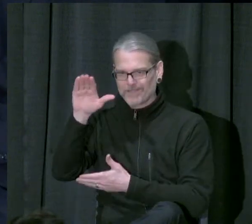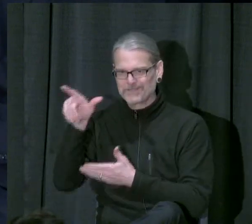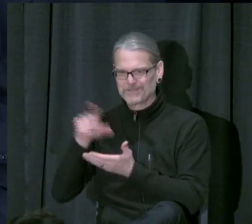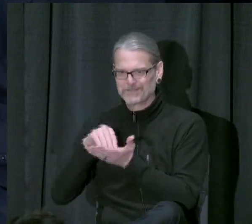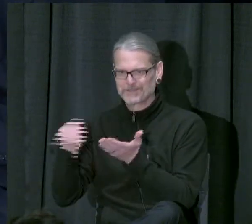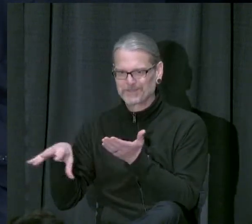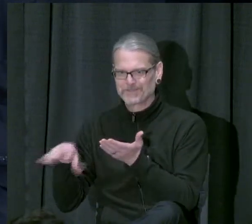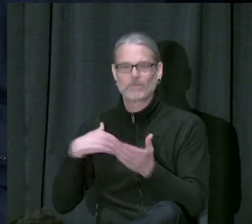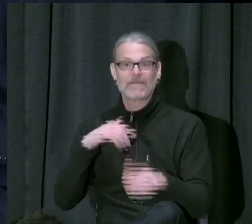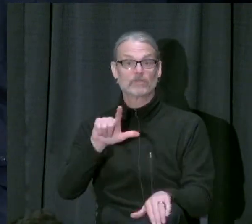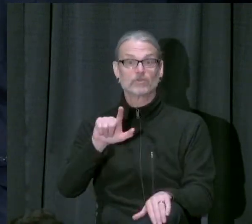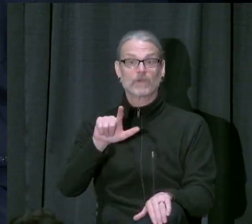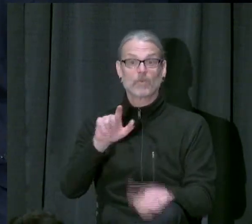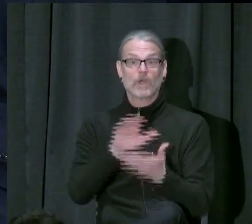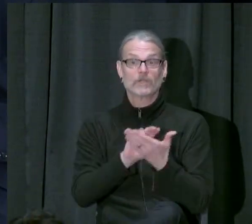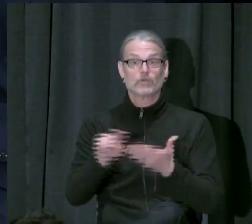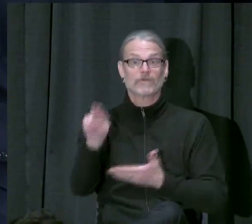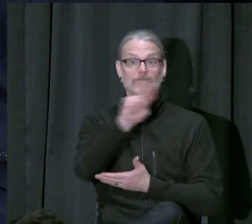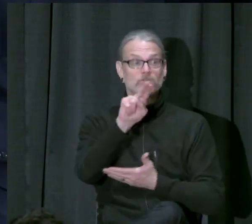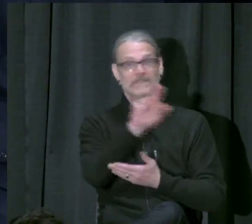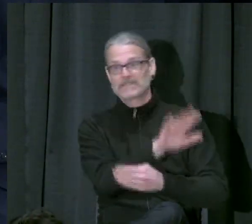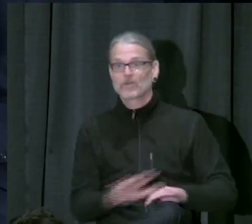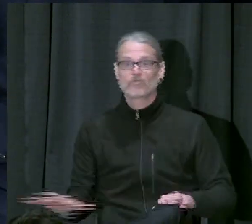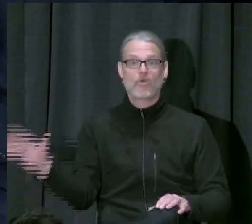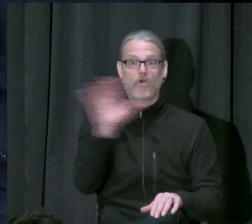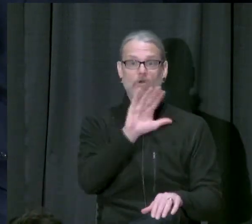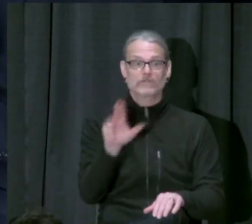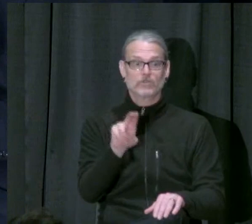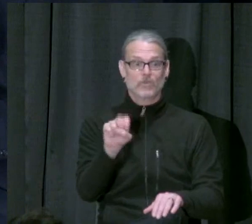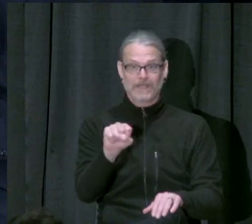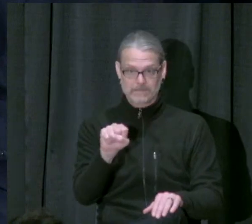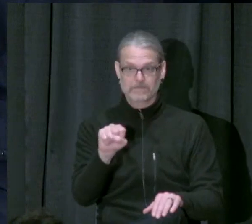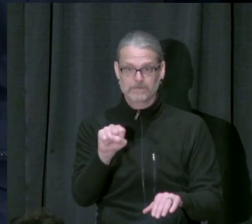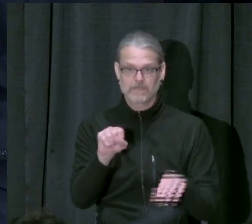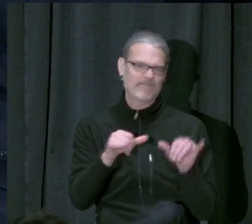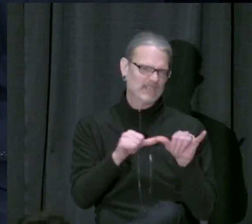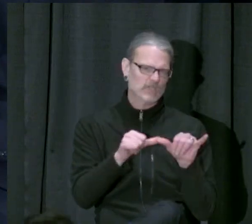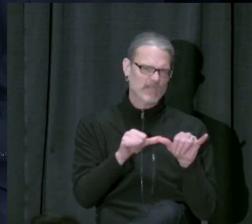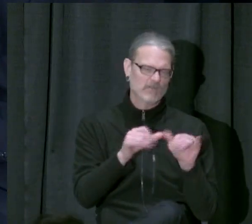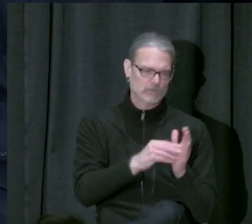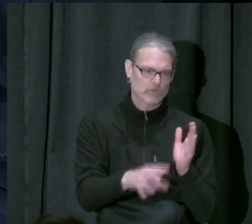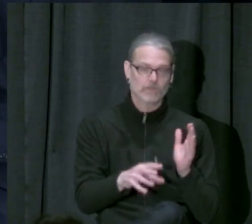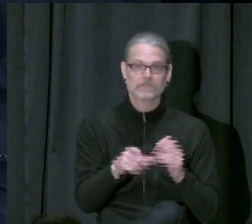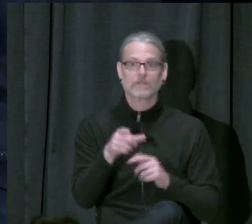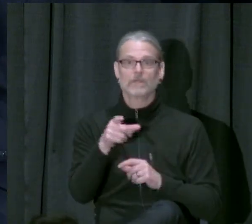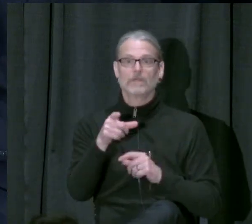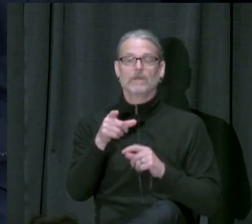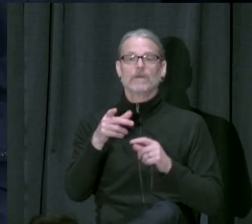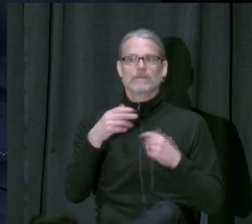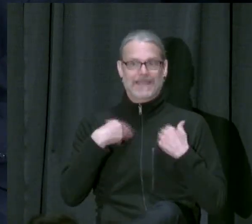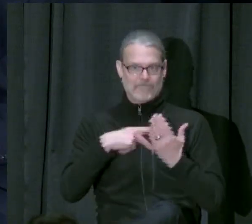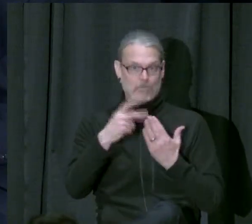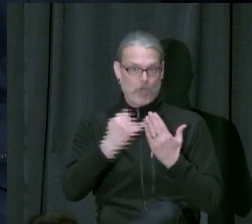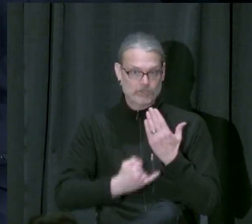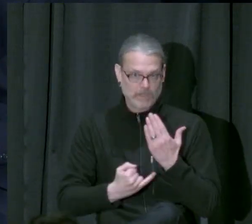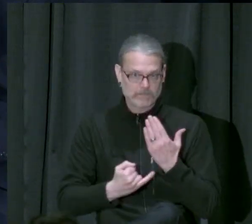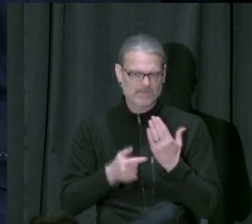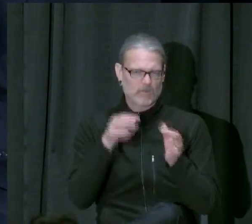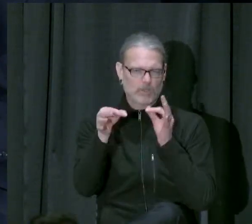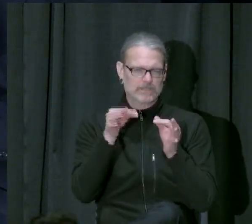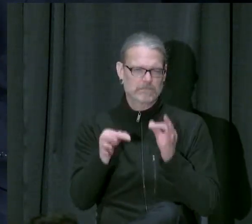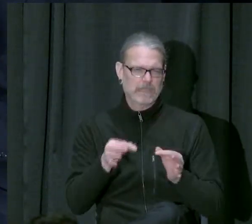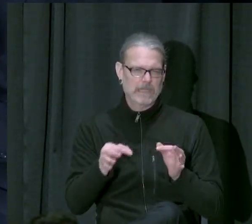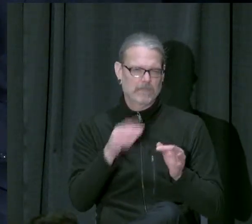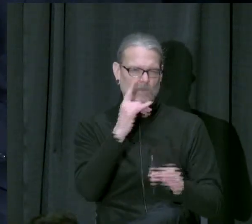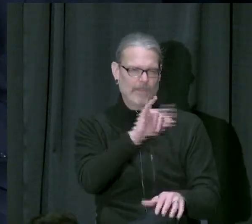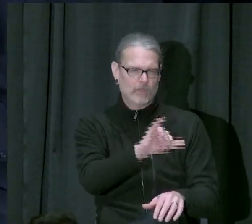21 universities across the country that participate with us, and they get projects that we'll explain later and how that process works. But